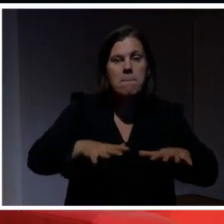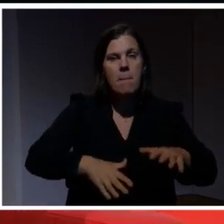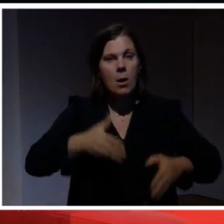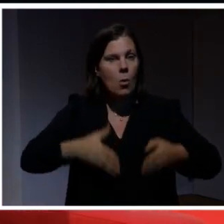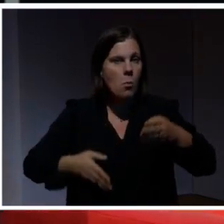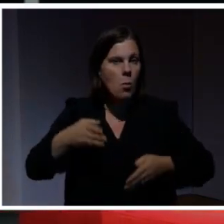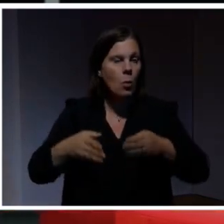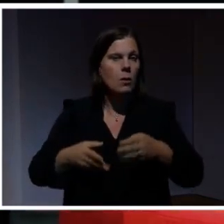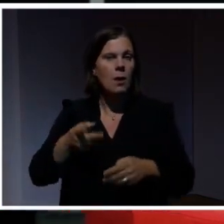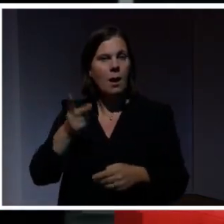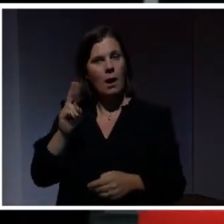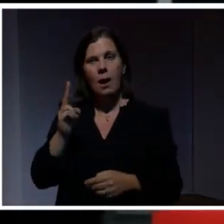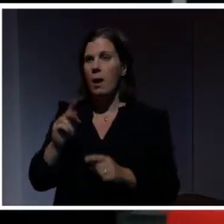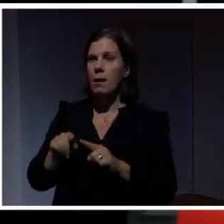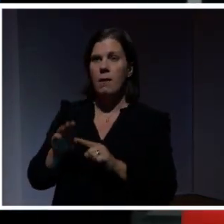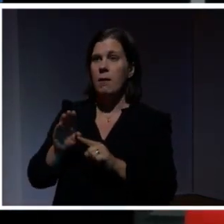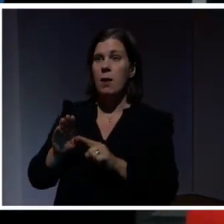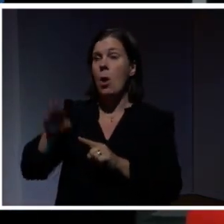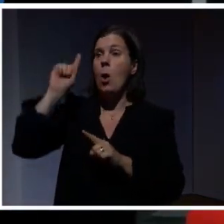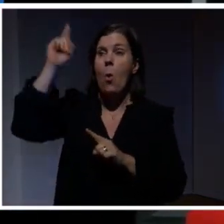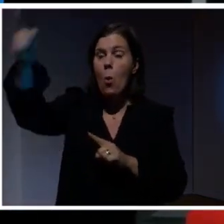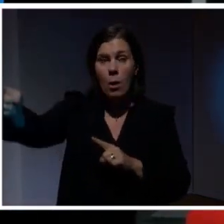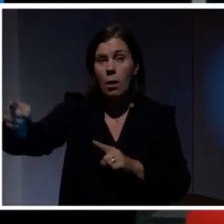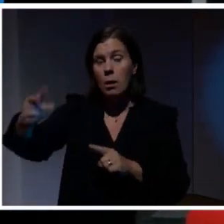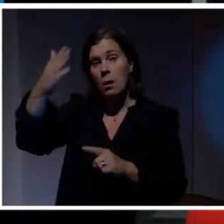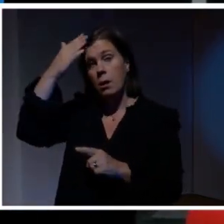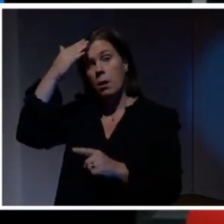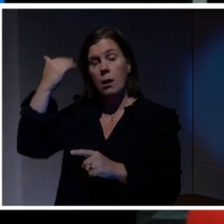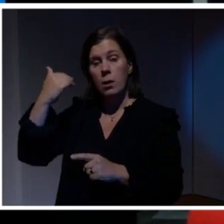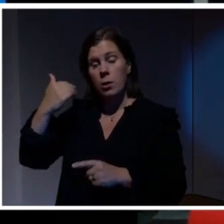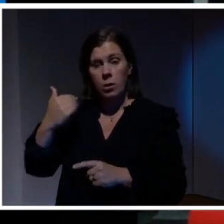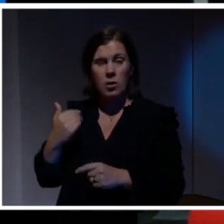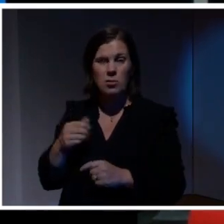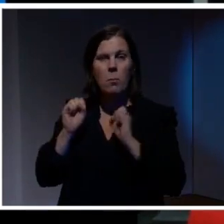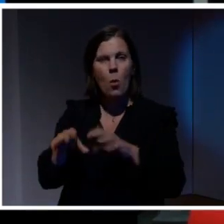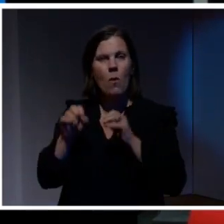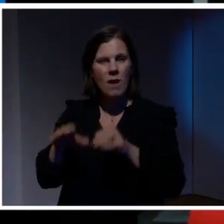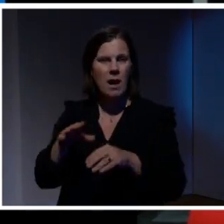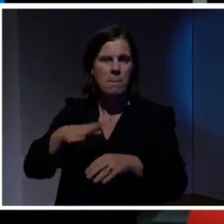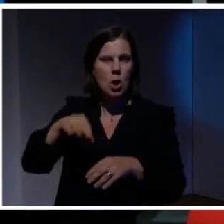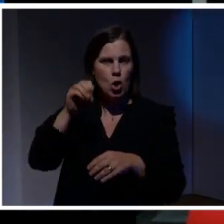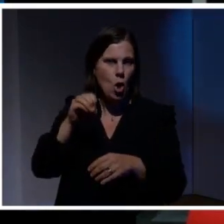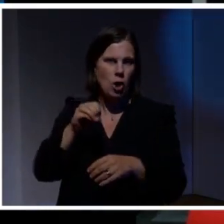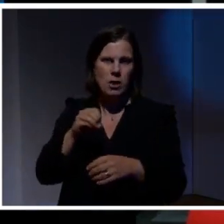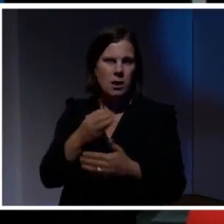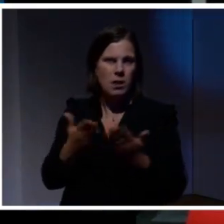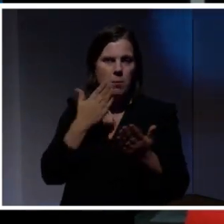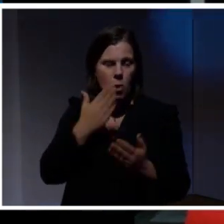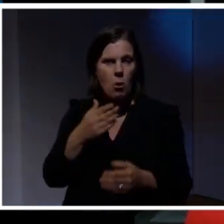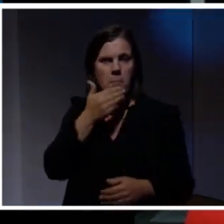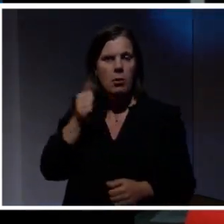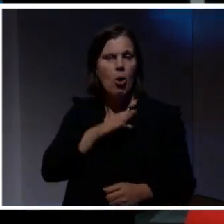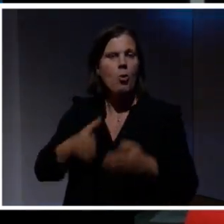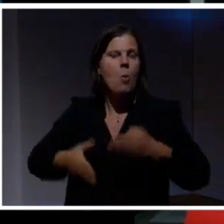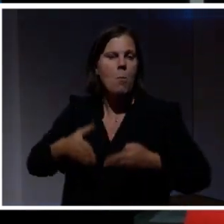know, maybe manufacturing things far away and then impacting the environment negatively. So AI